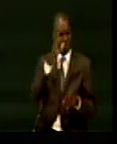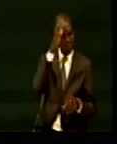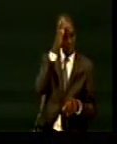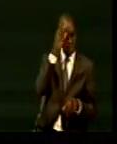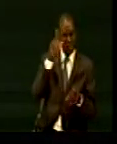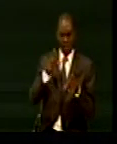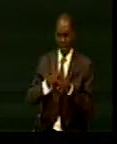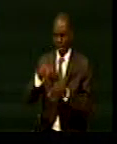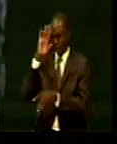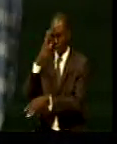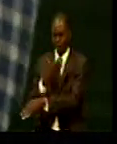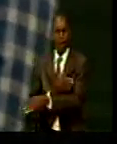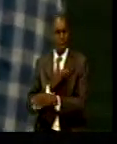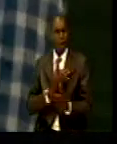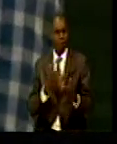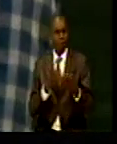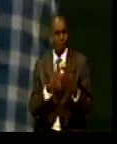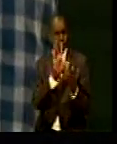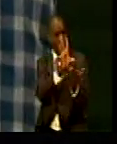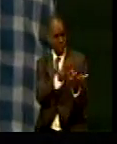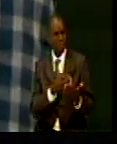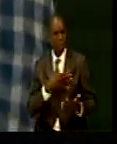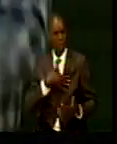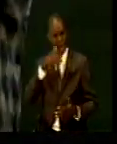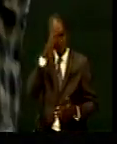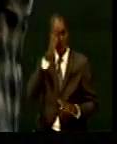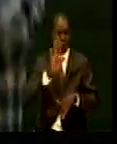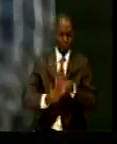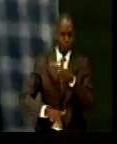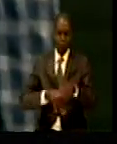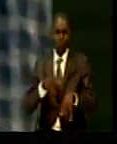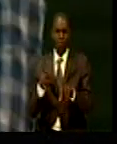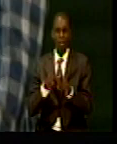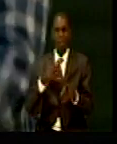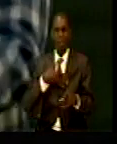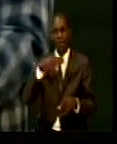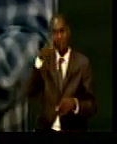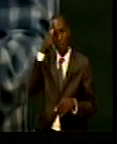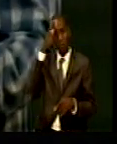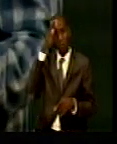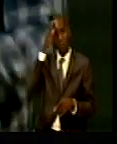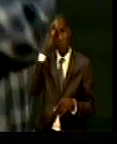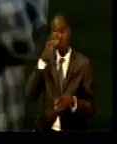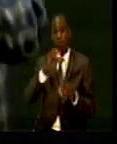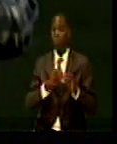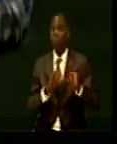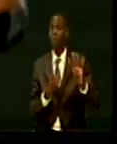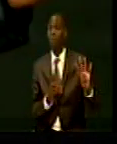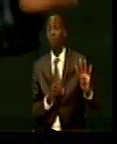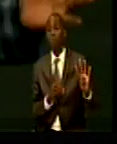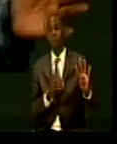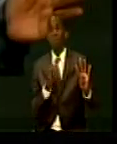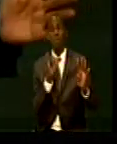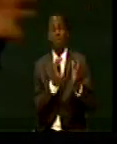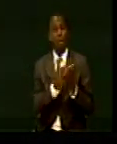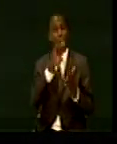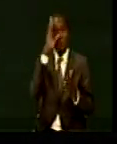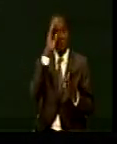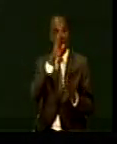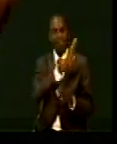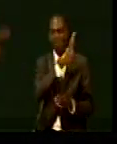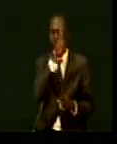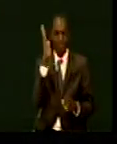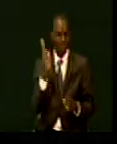want to be like my father. I'll walk like my father. Number four, the man had never walked.